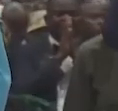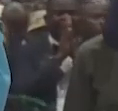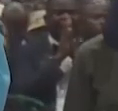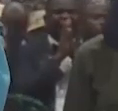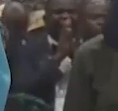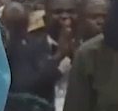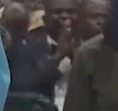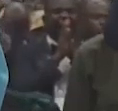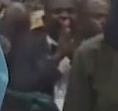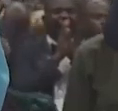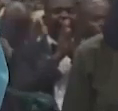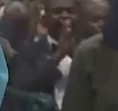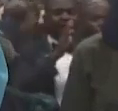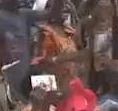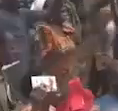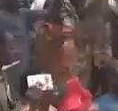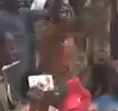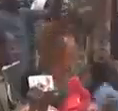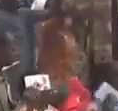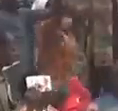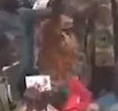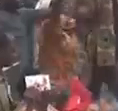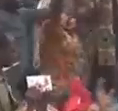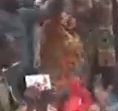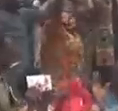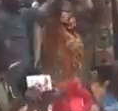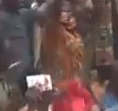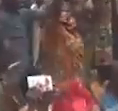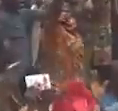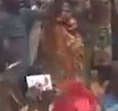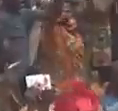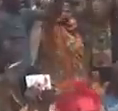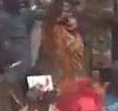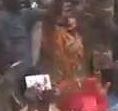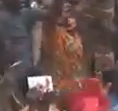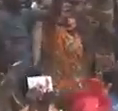God will do something wonderful for you.